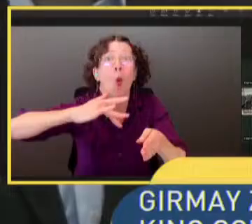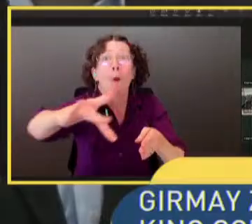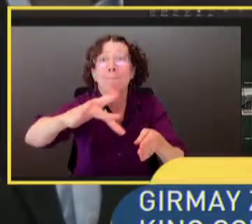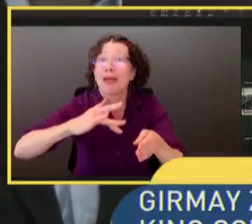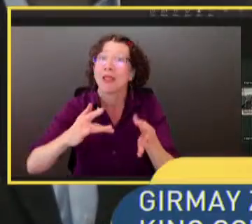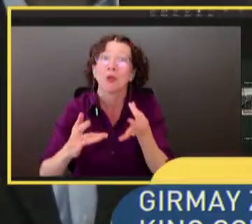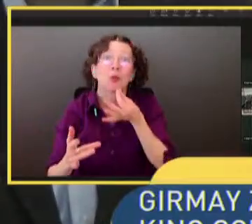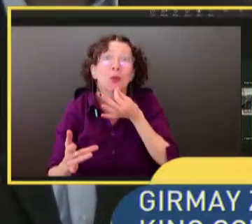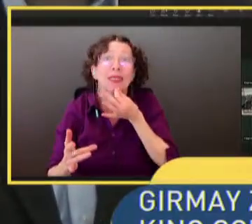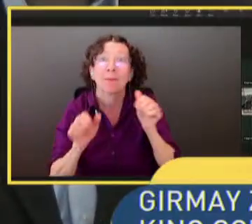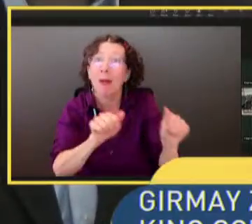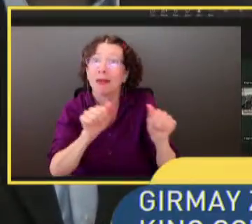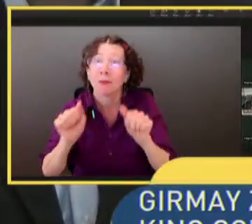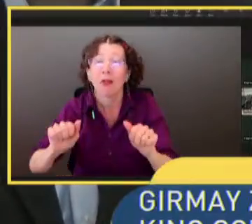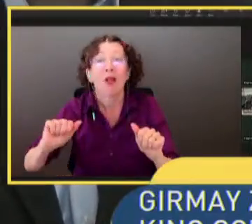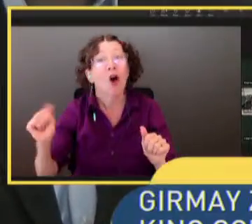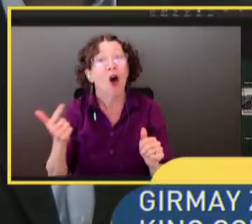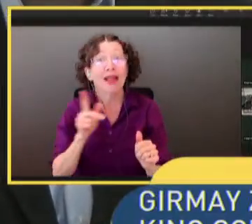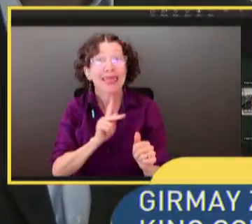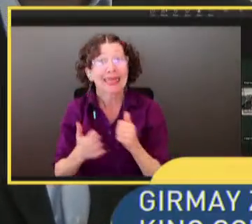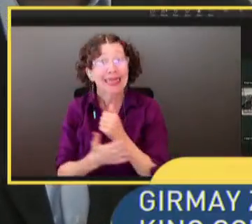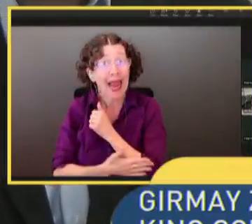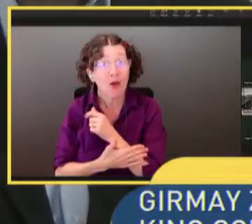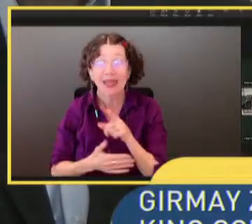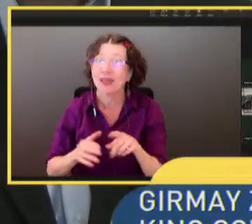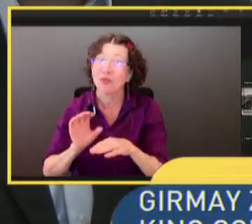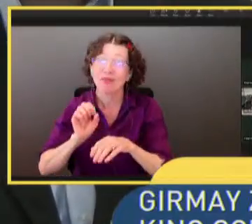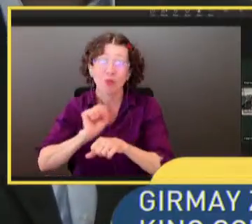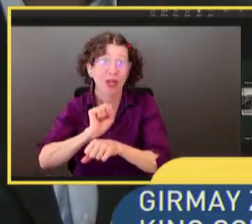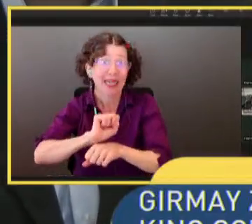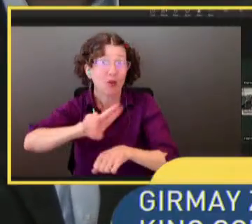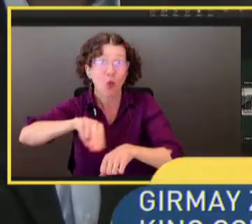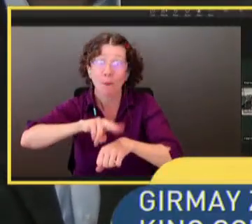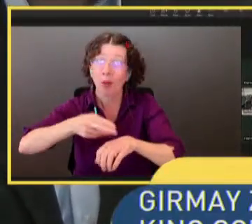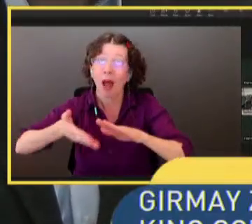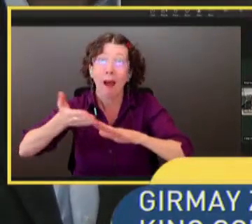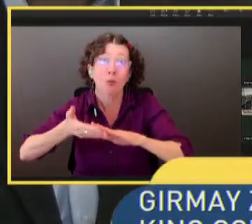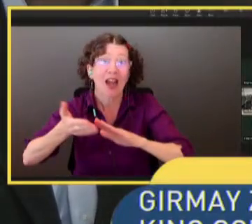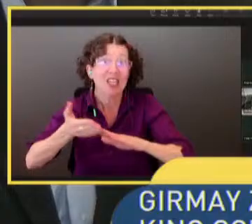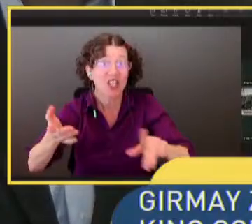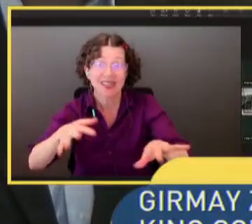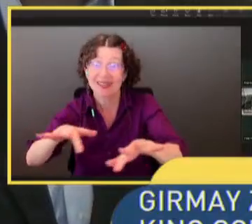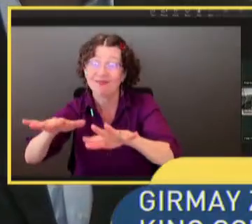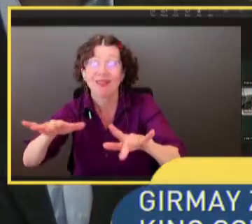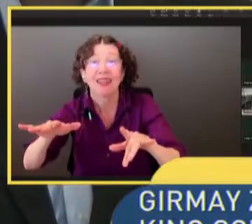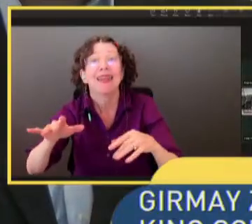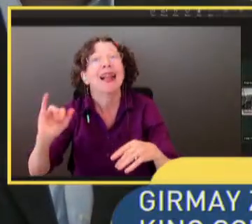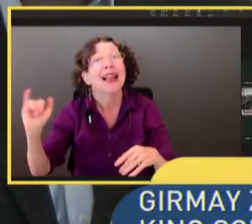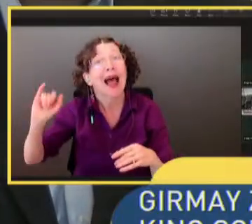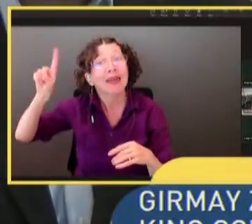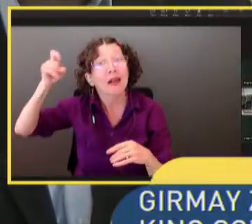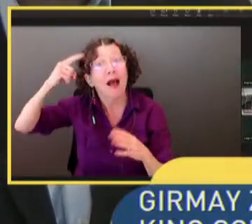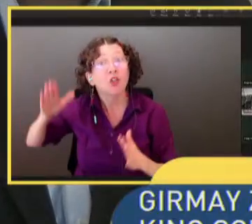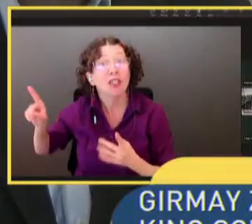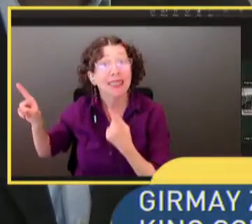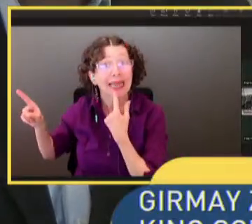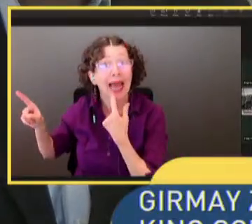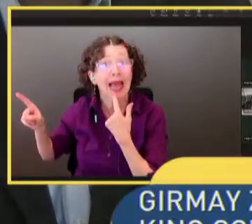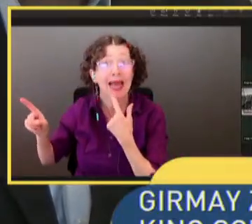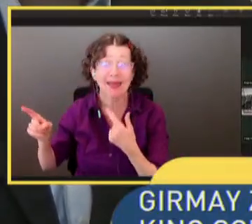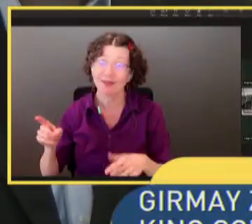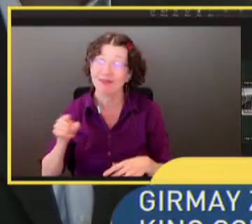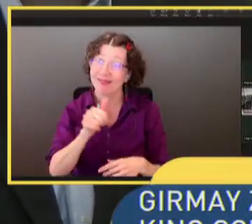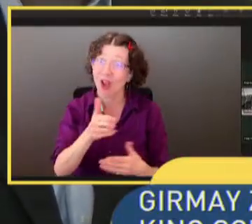downed trees, flooding, and slides. We're working on opening roads as soon as we can when it's safe for our community and our